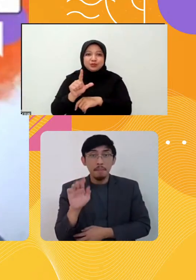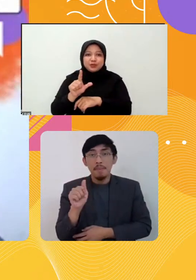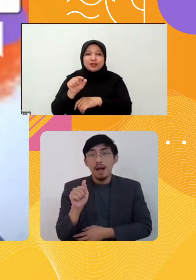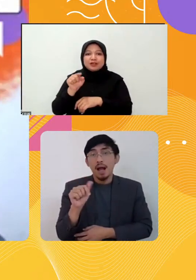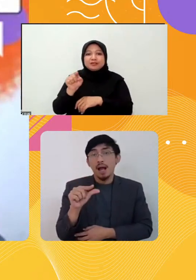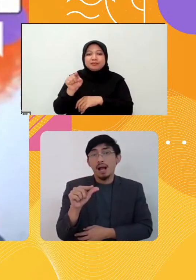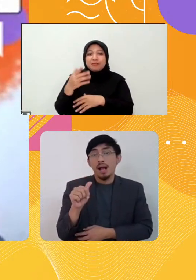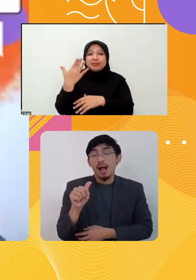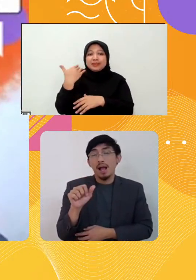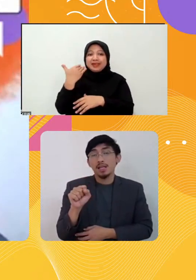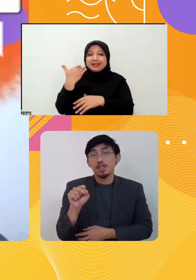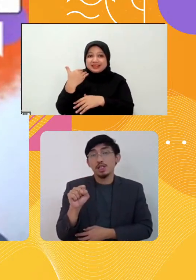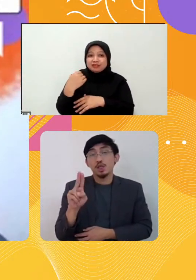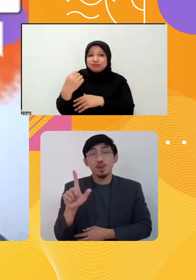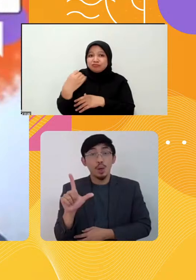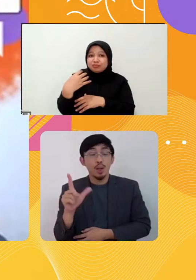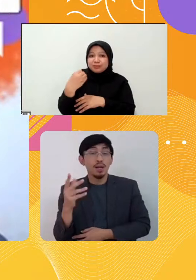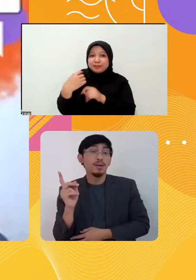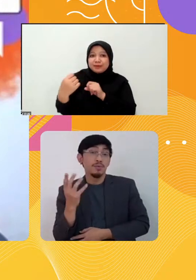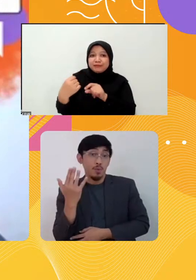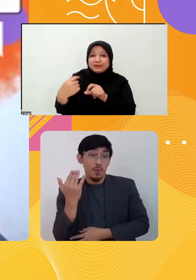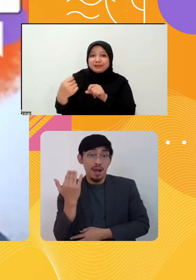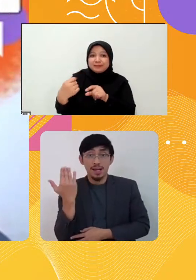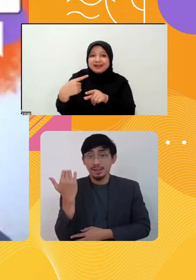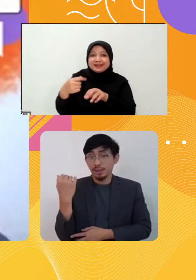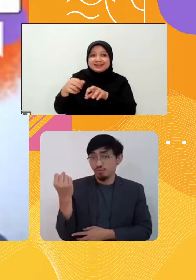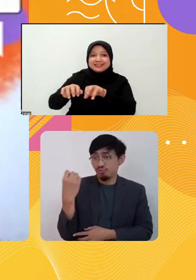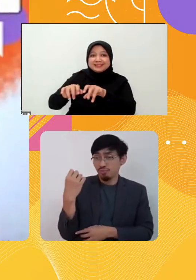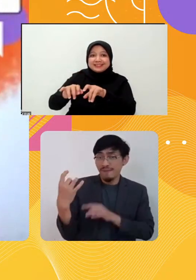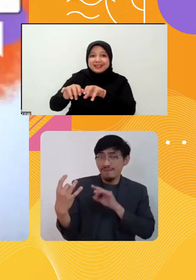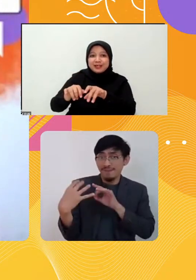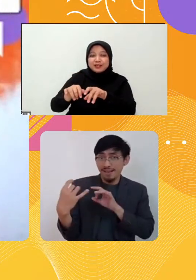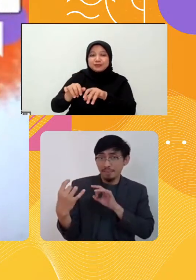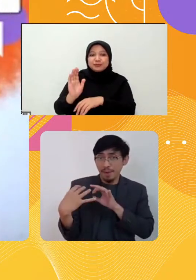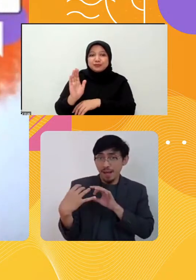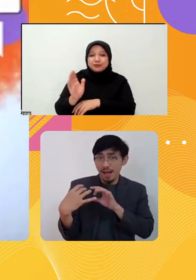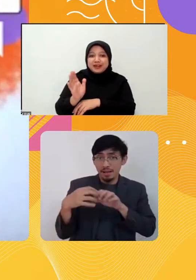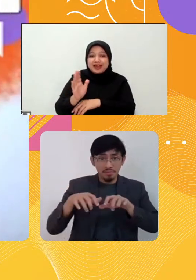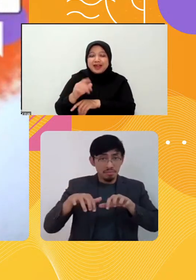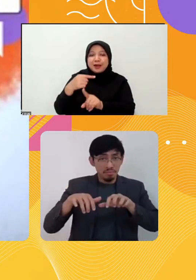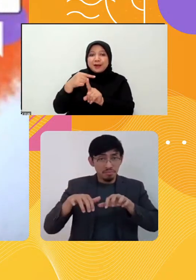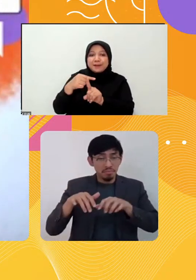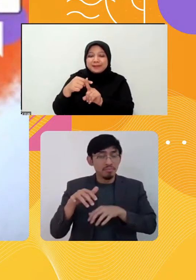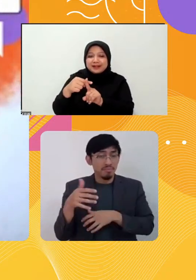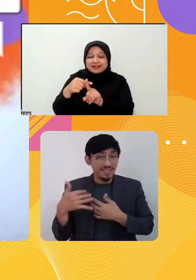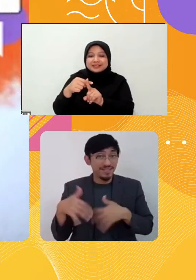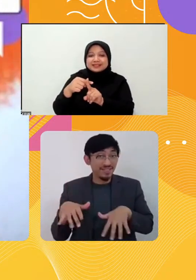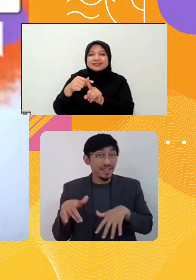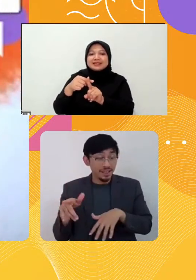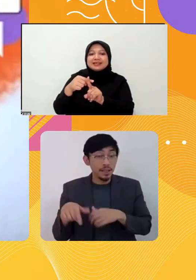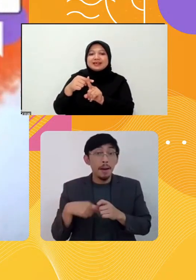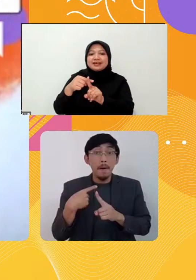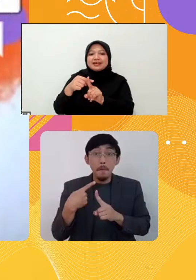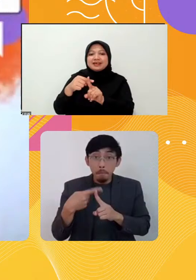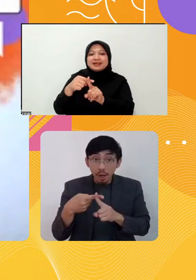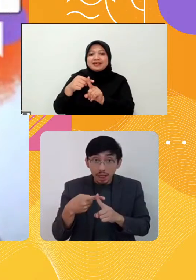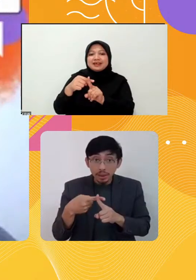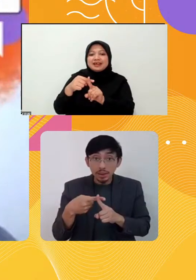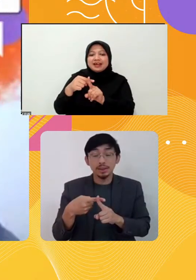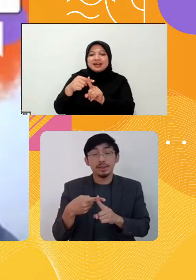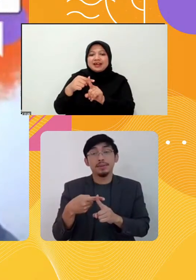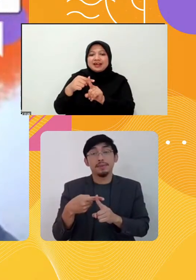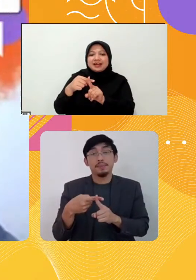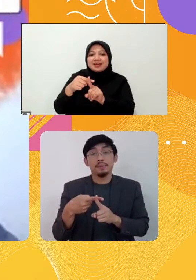feedback on the chat box and also share his thought into